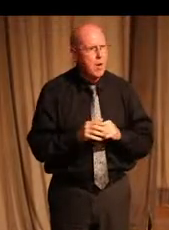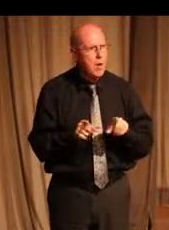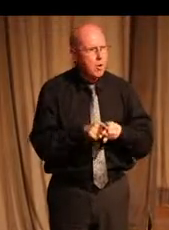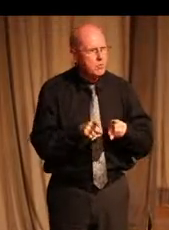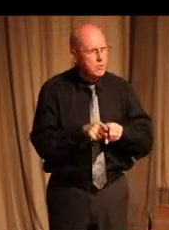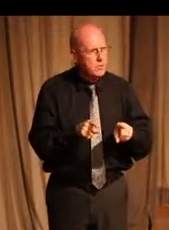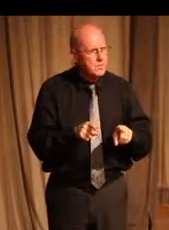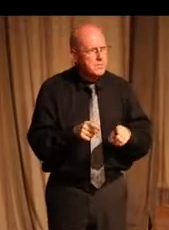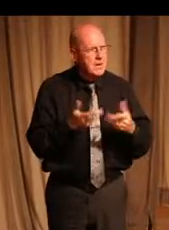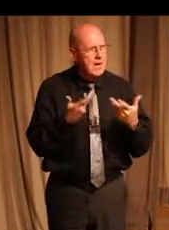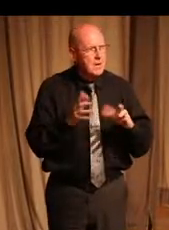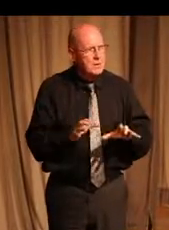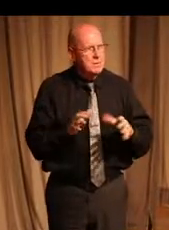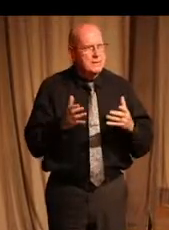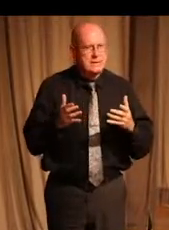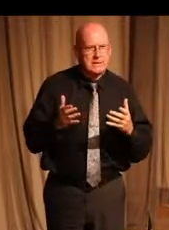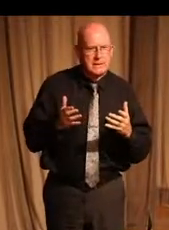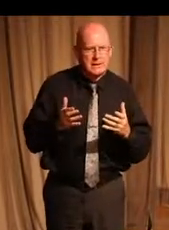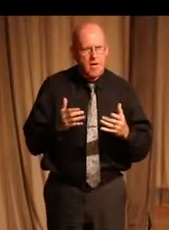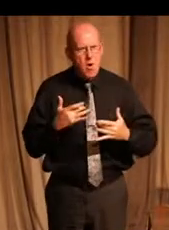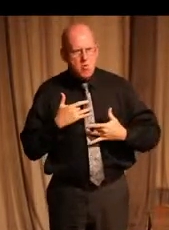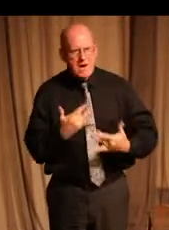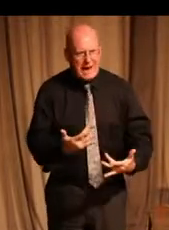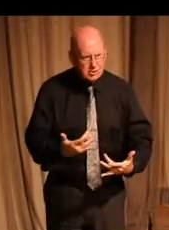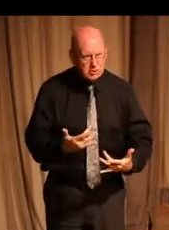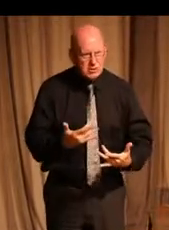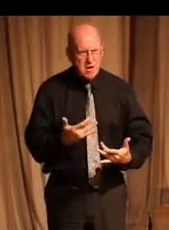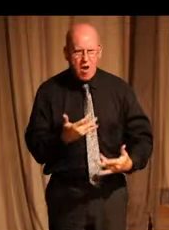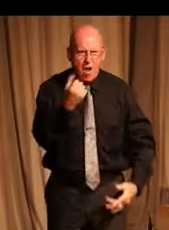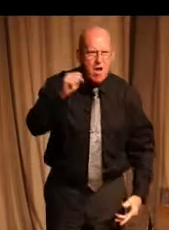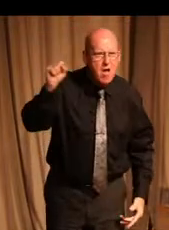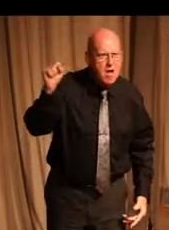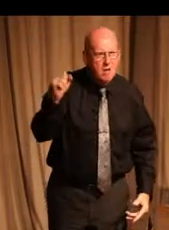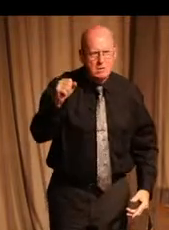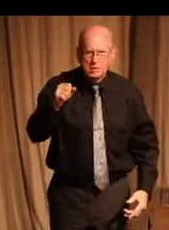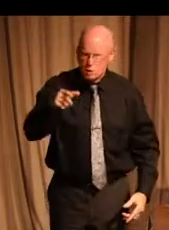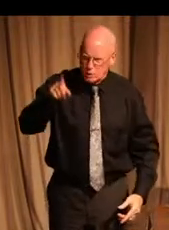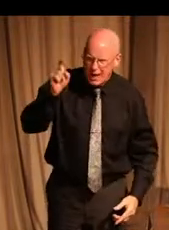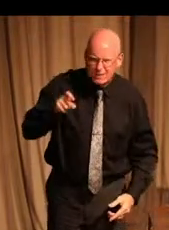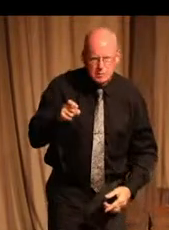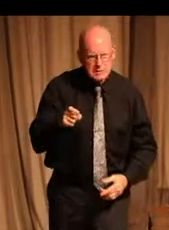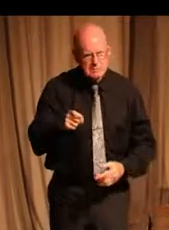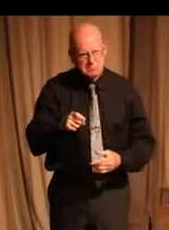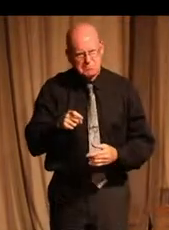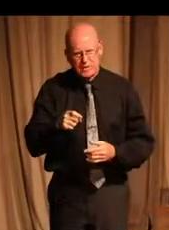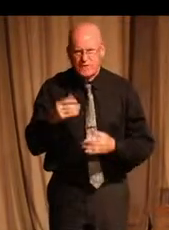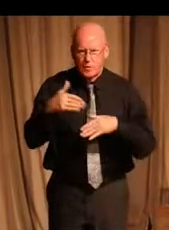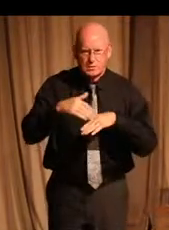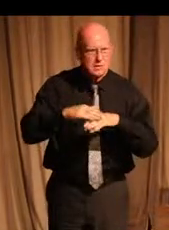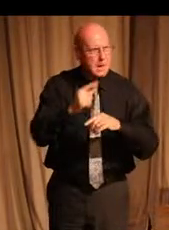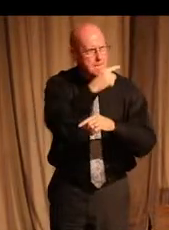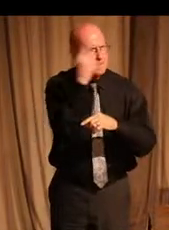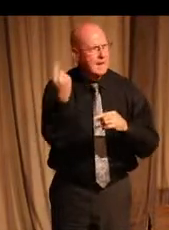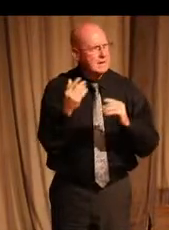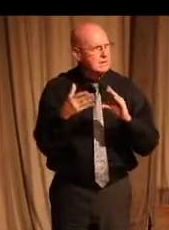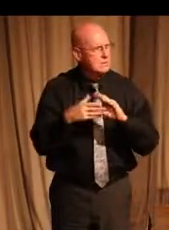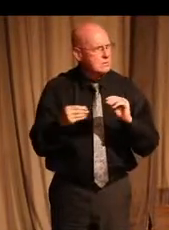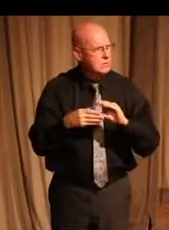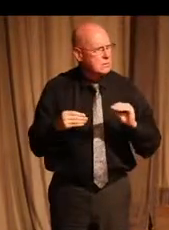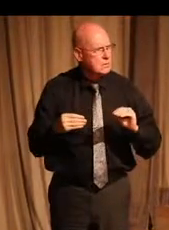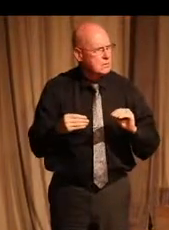I don't want to be reactionary, right? And to go into a place of like, oh, we have to be, you know, it's all about Black joy. And what's